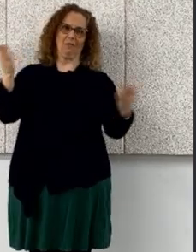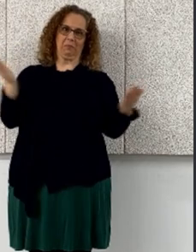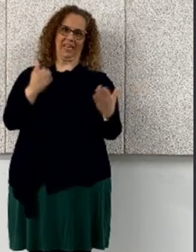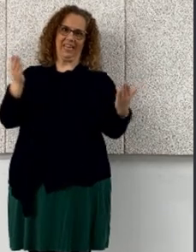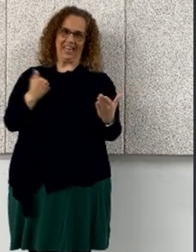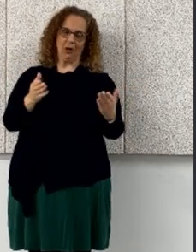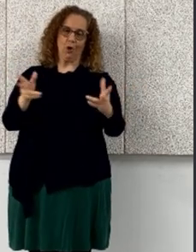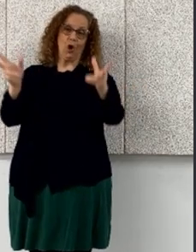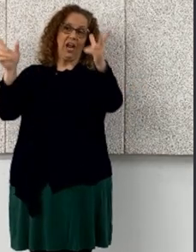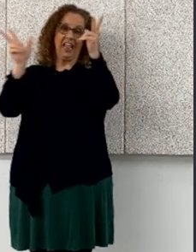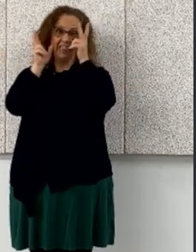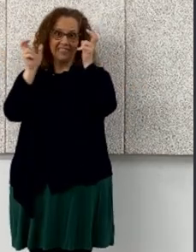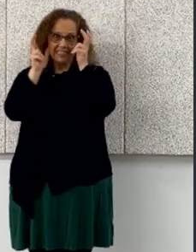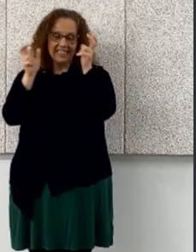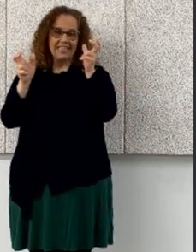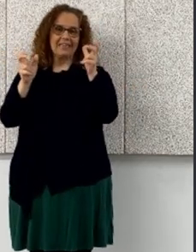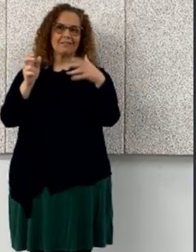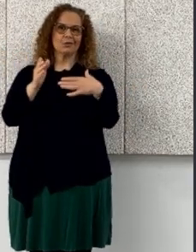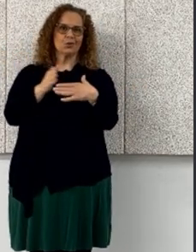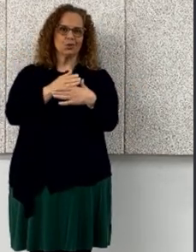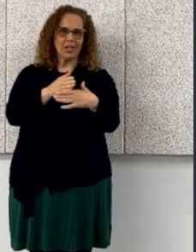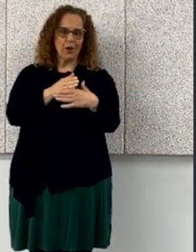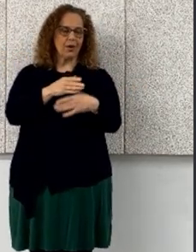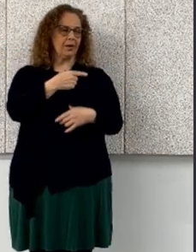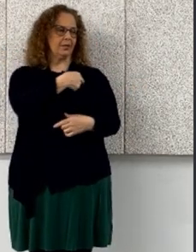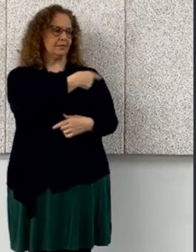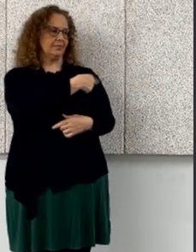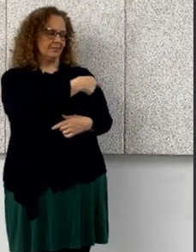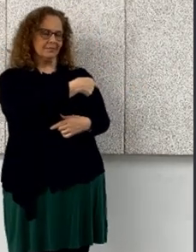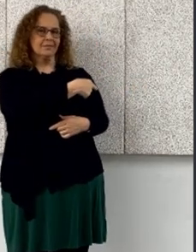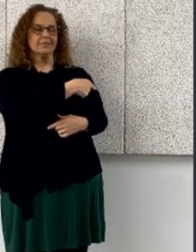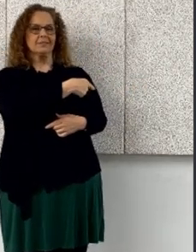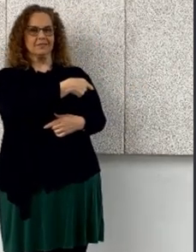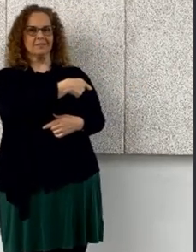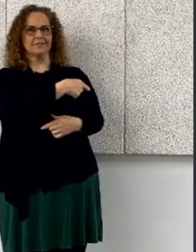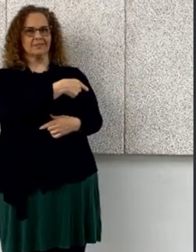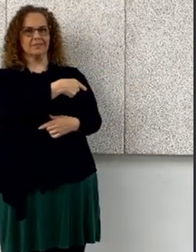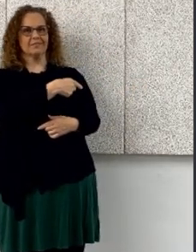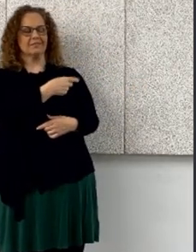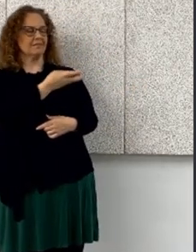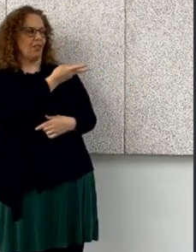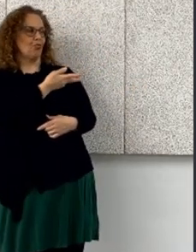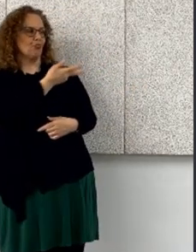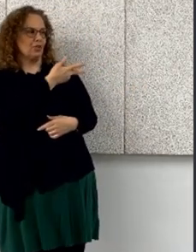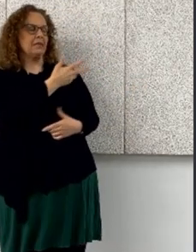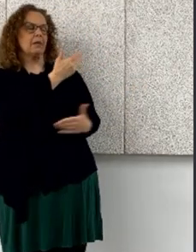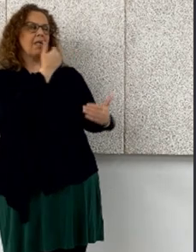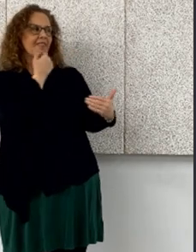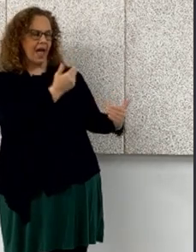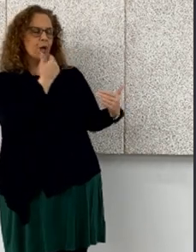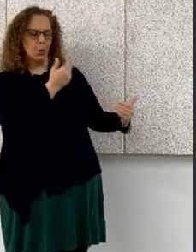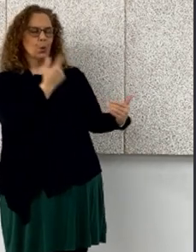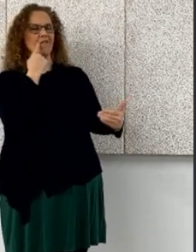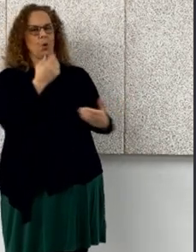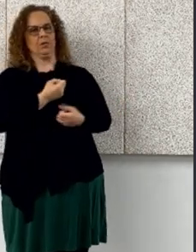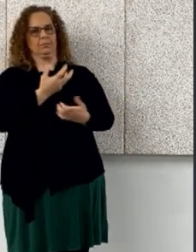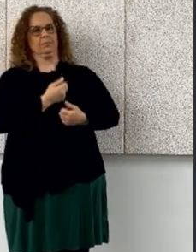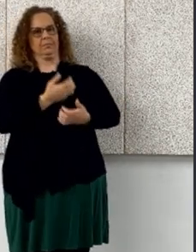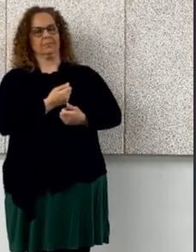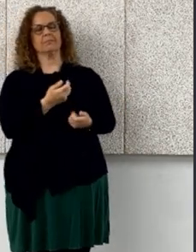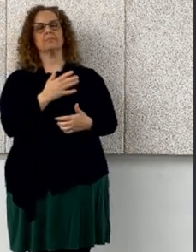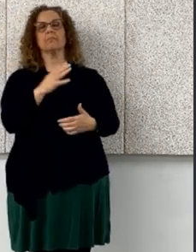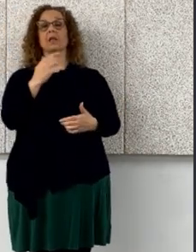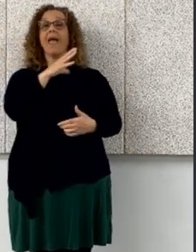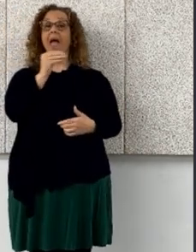for listening, for sharing. And for all the conversations that I know will come next, because even though we have to